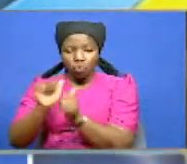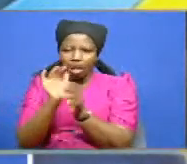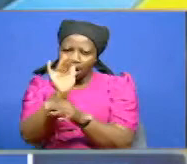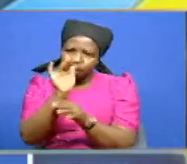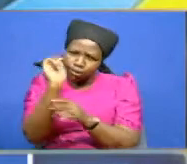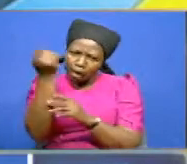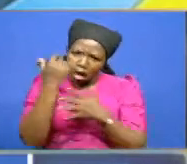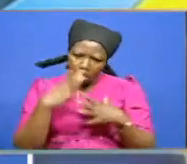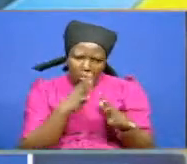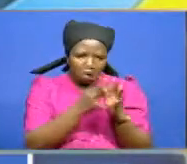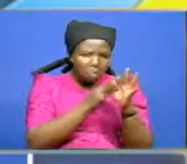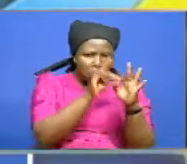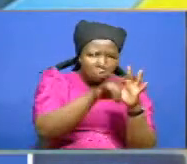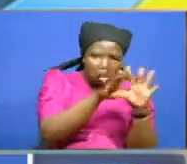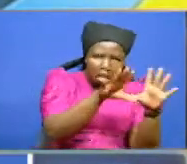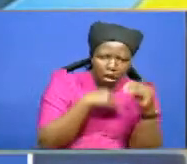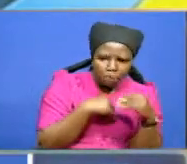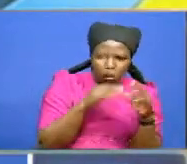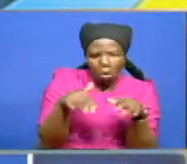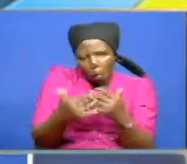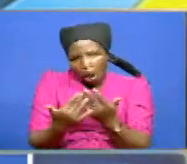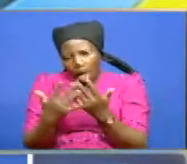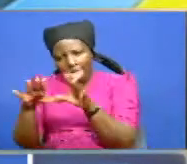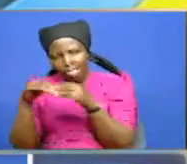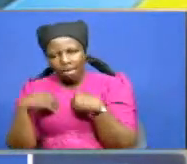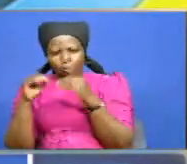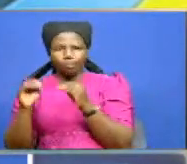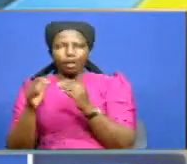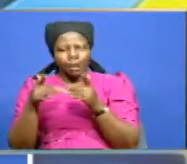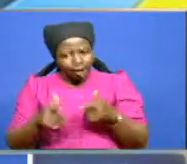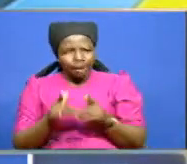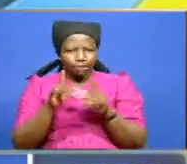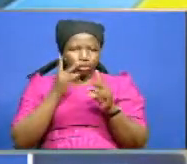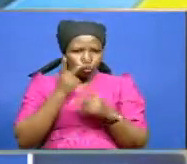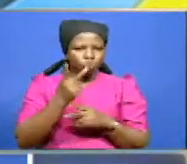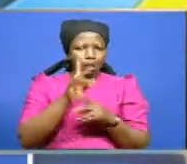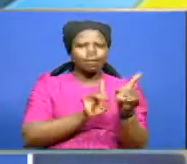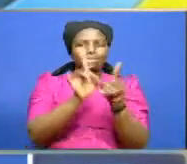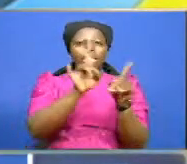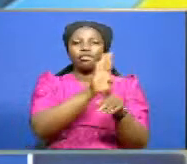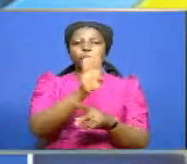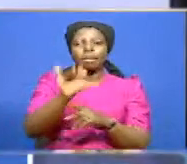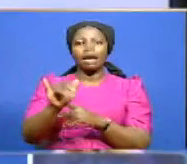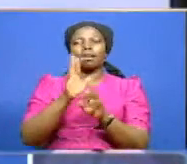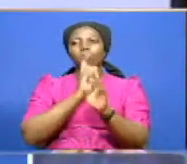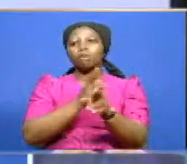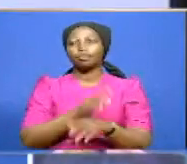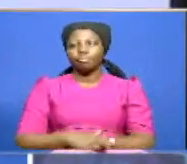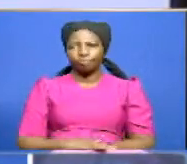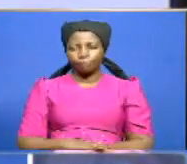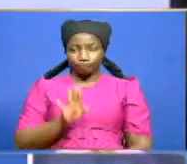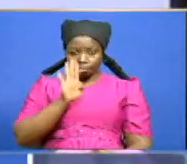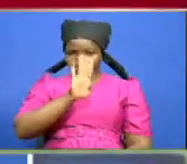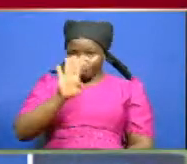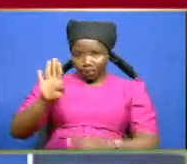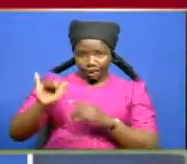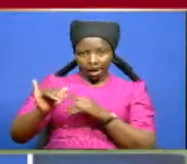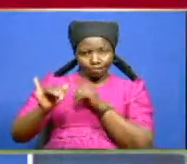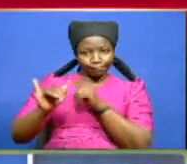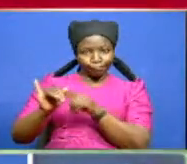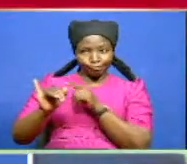whether to adopt it or not. Let's look at the journey of the BBI report. Building Bridges initiative,